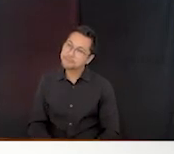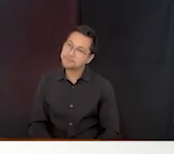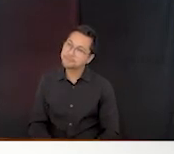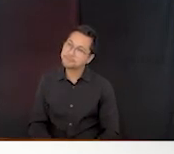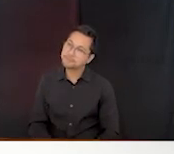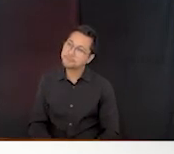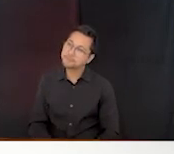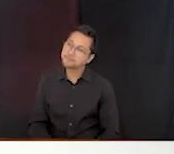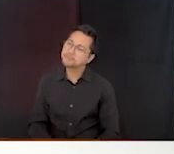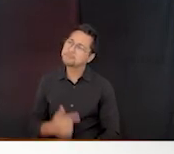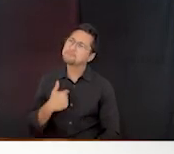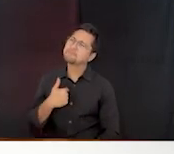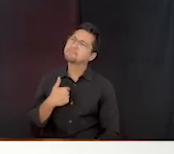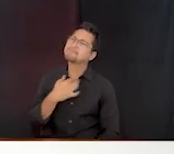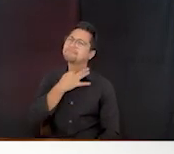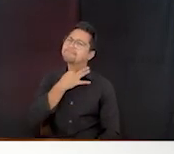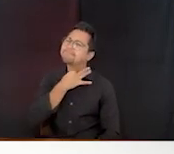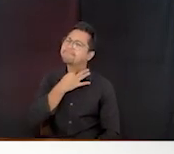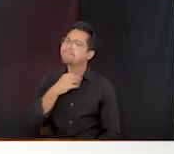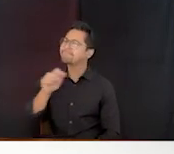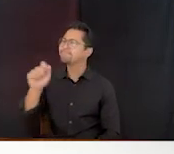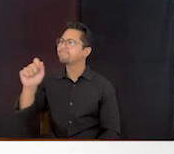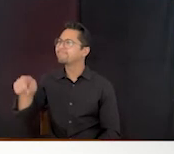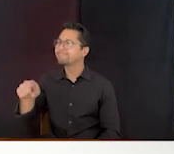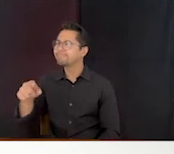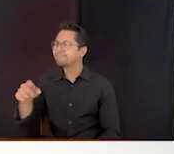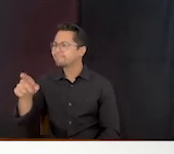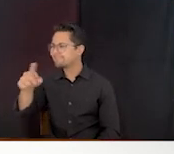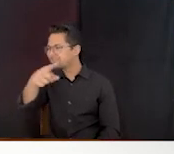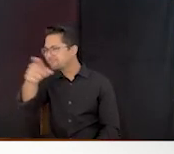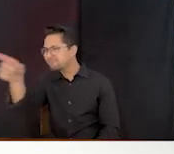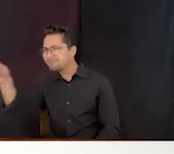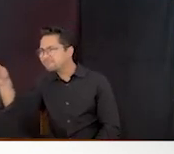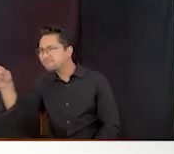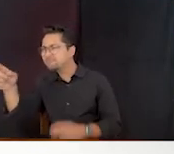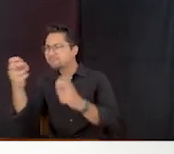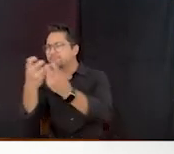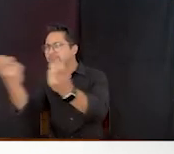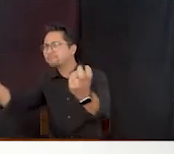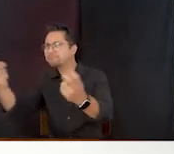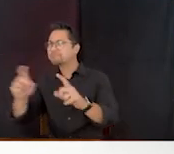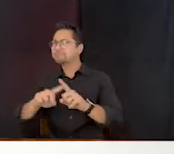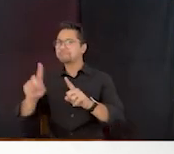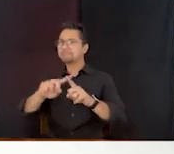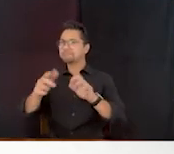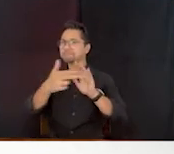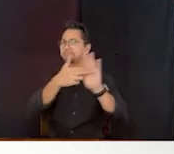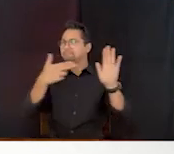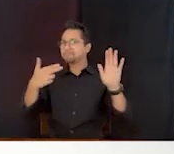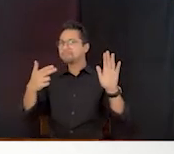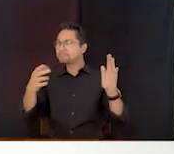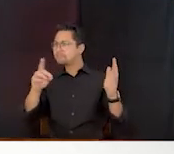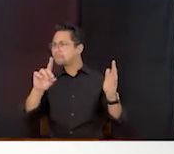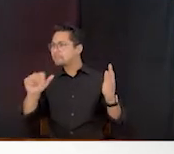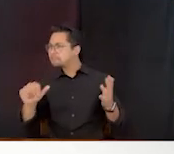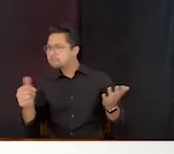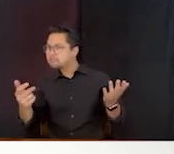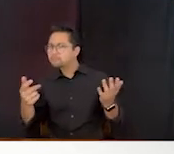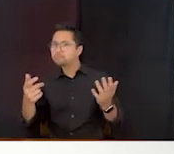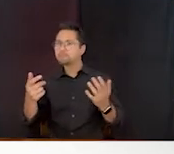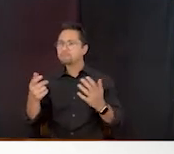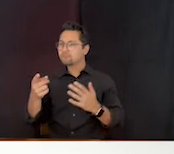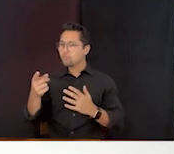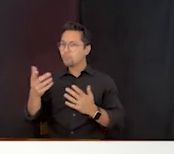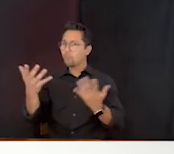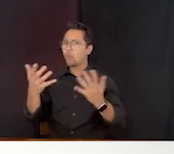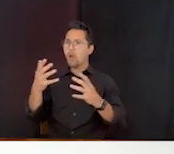So I'm curious, what are all your guys' different conditions, like disabilities or conditions you